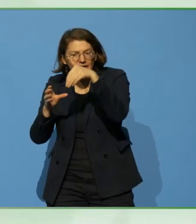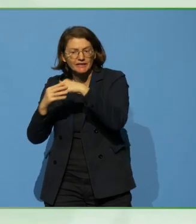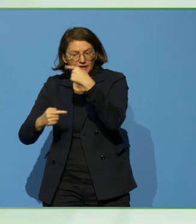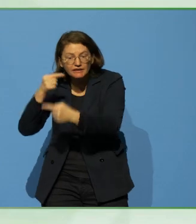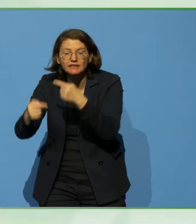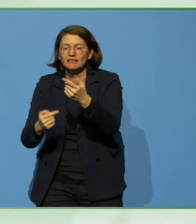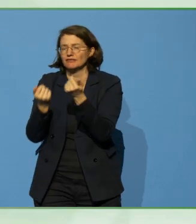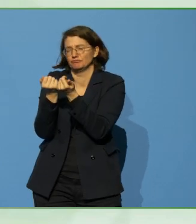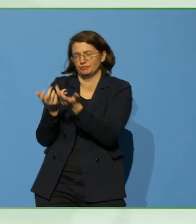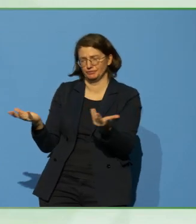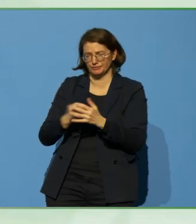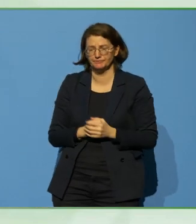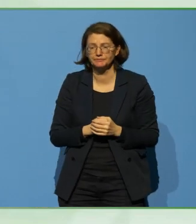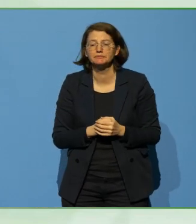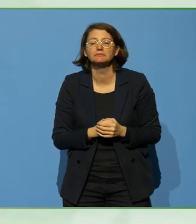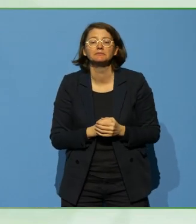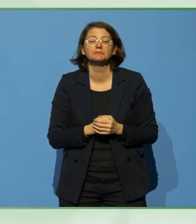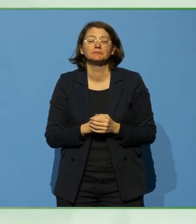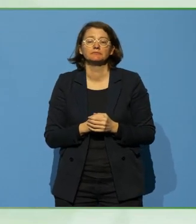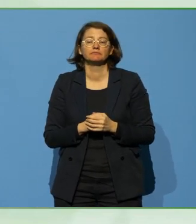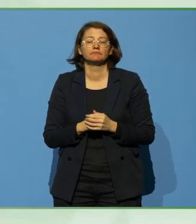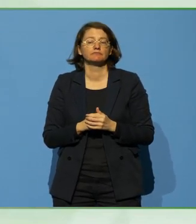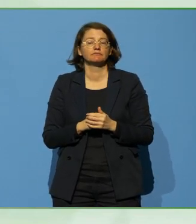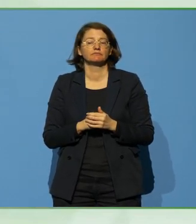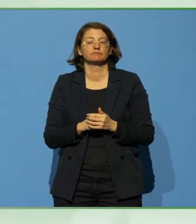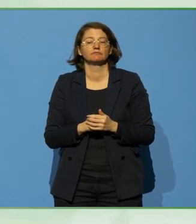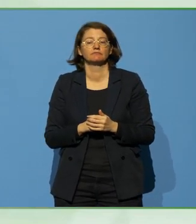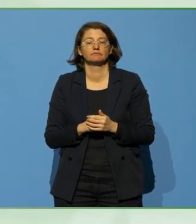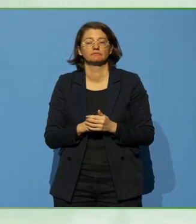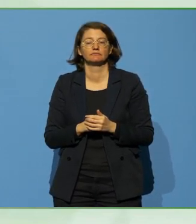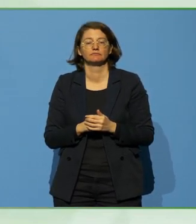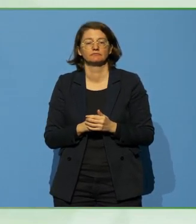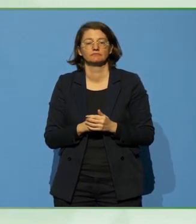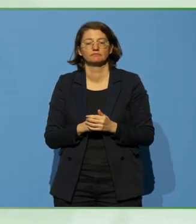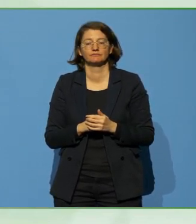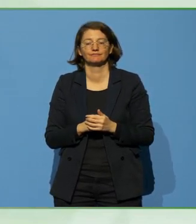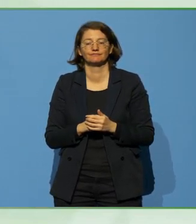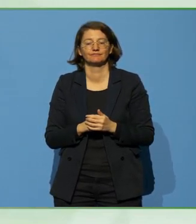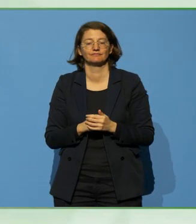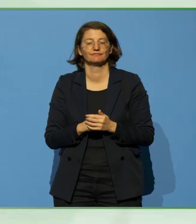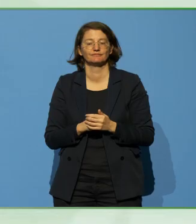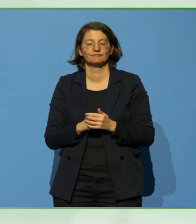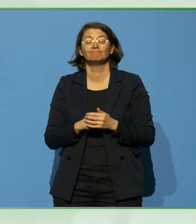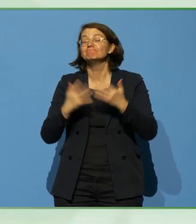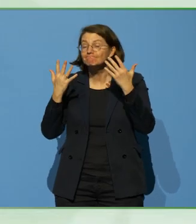but having somebody there who has no idea what the word accessibility means. So we need